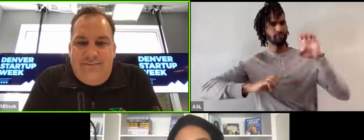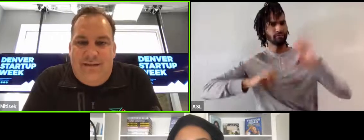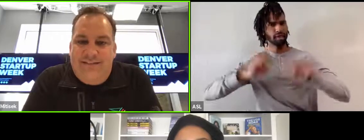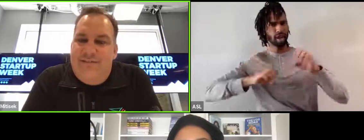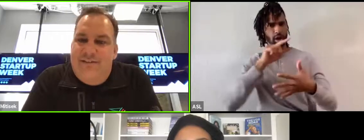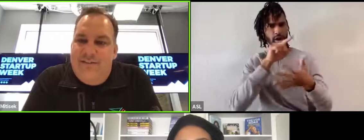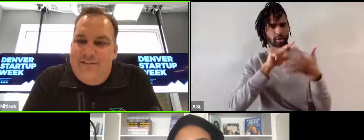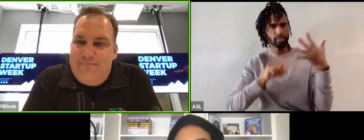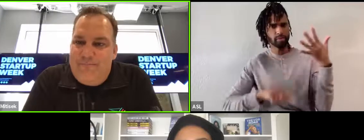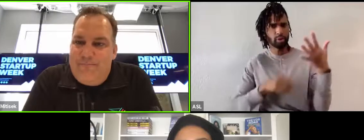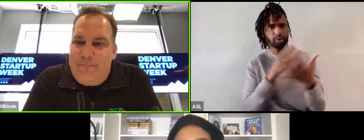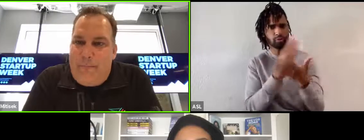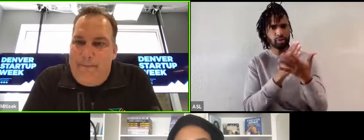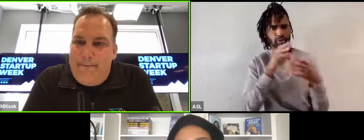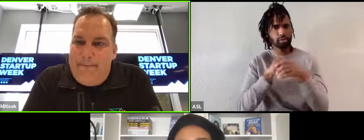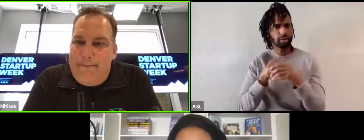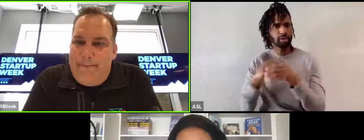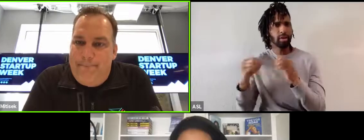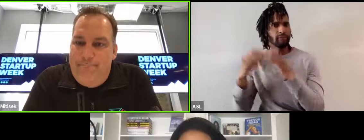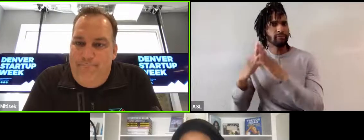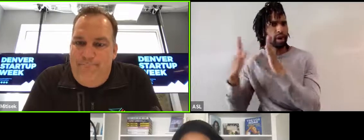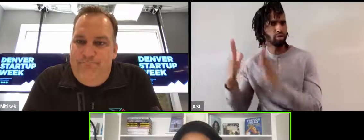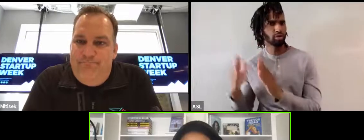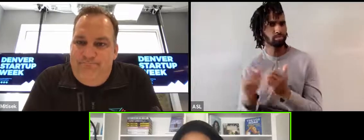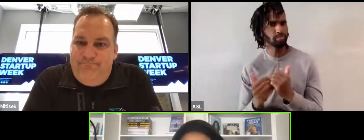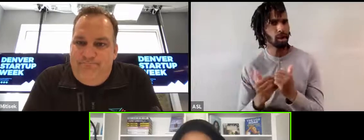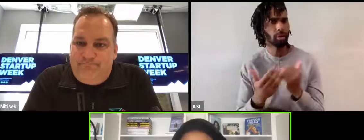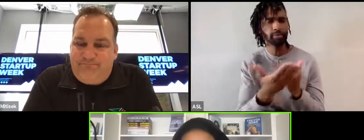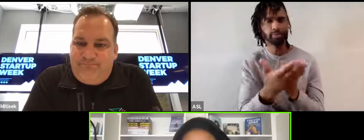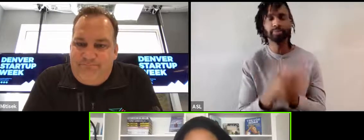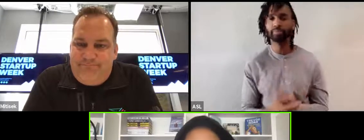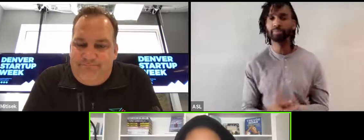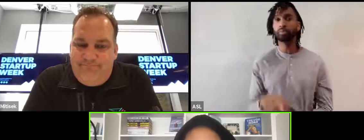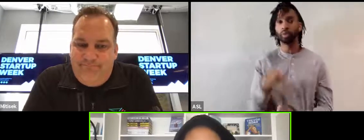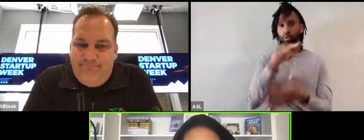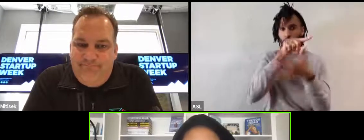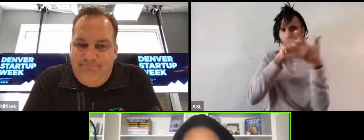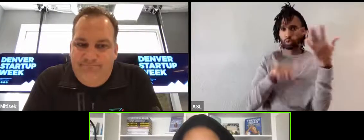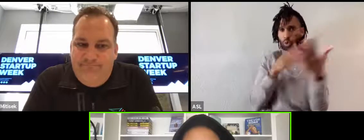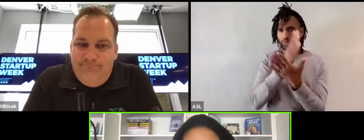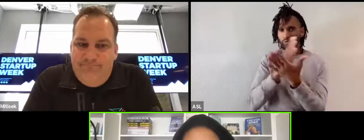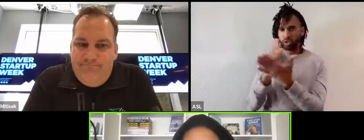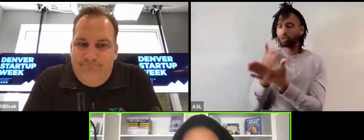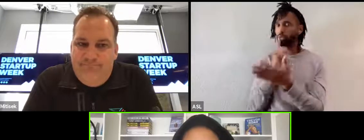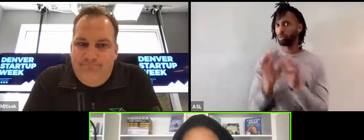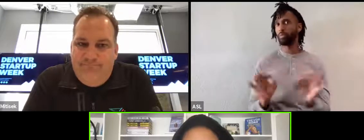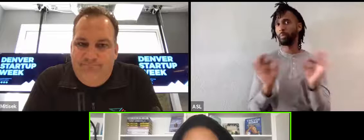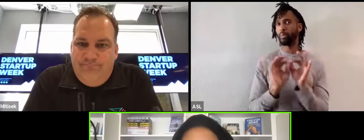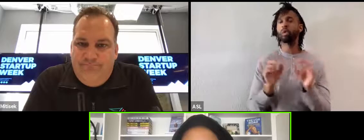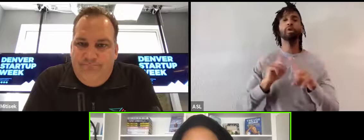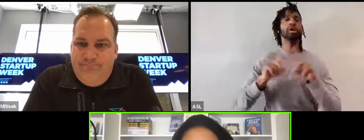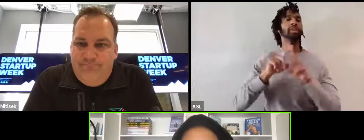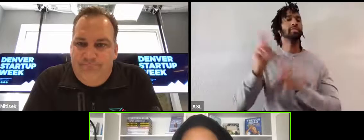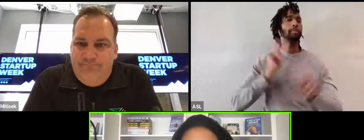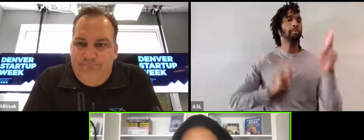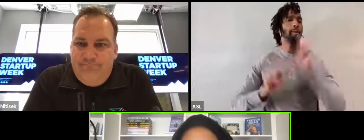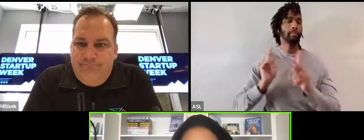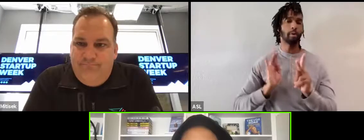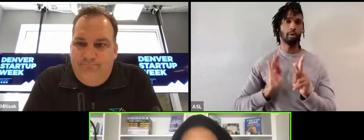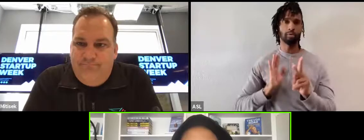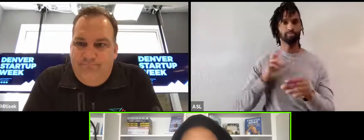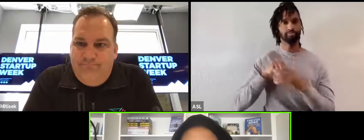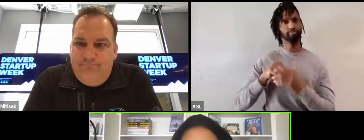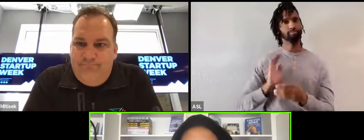aspects in founders? Yeah, they are key. there are different people on our